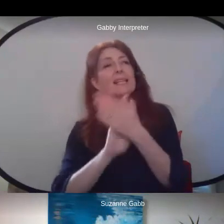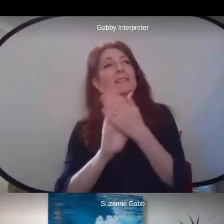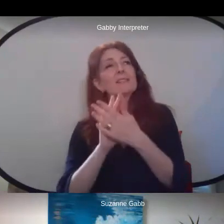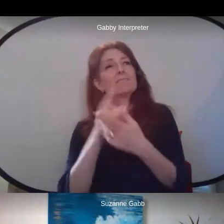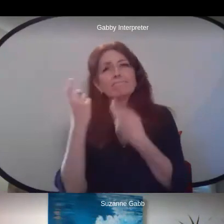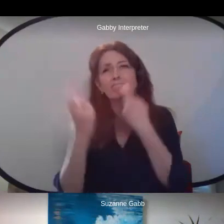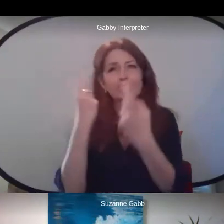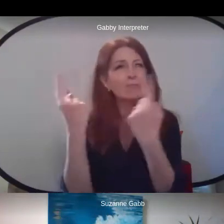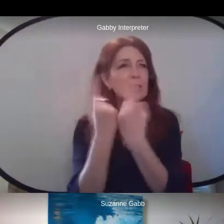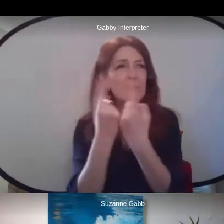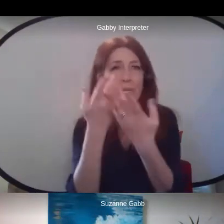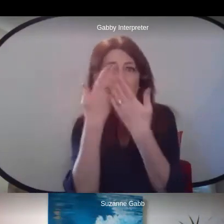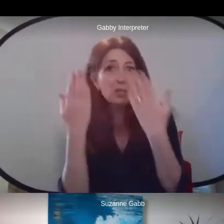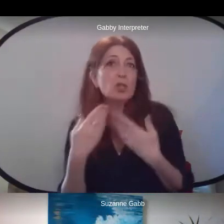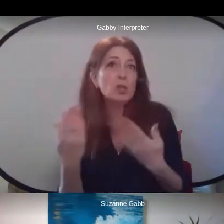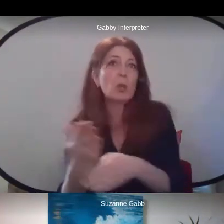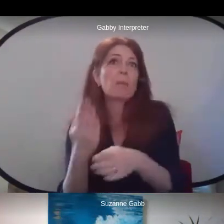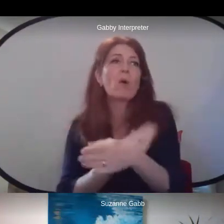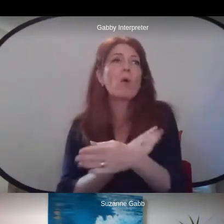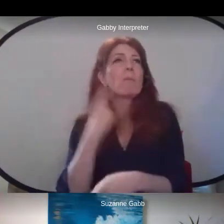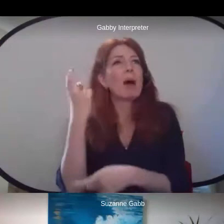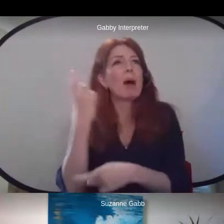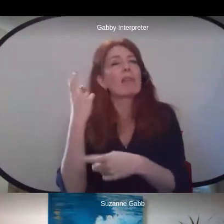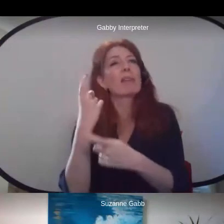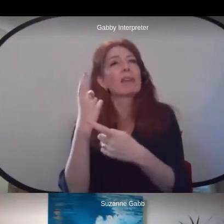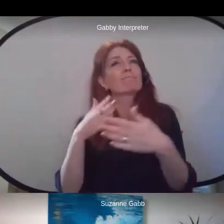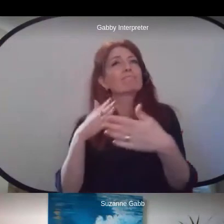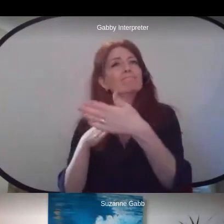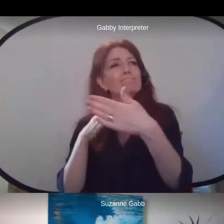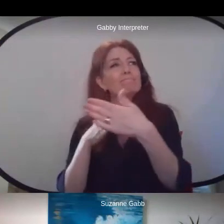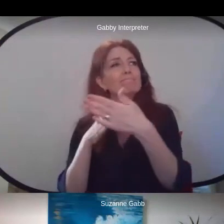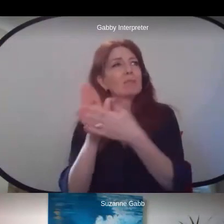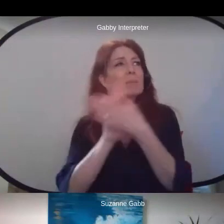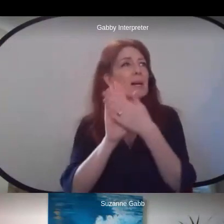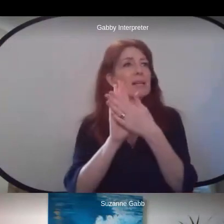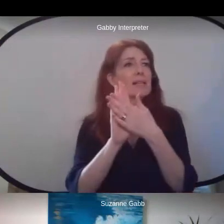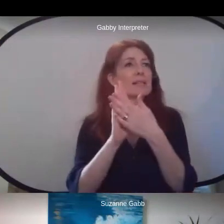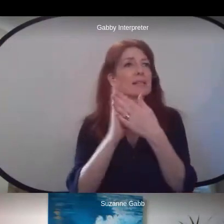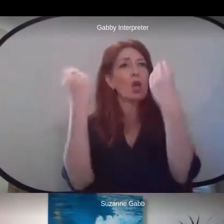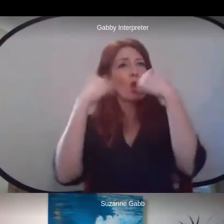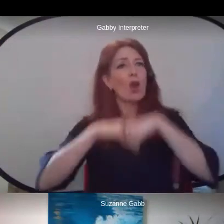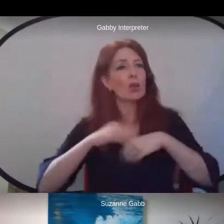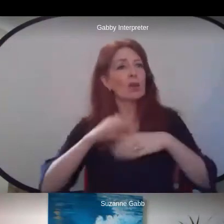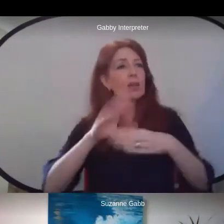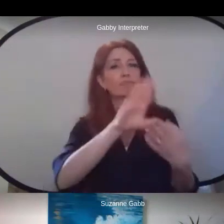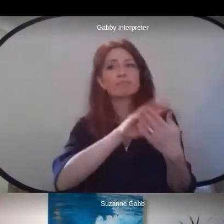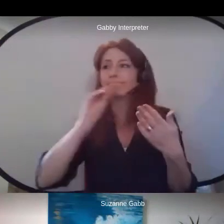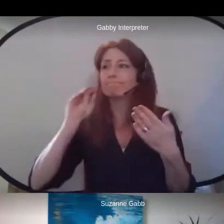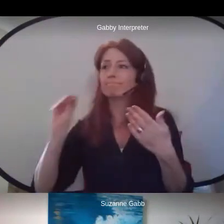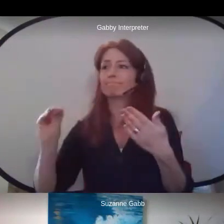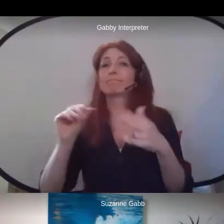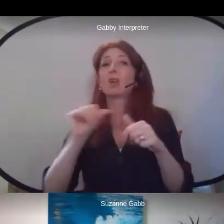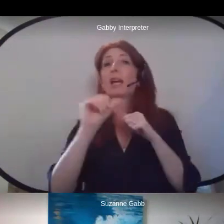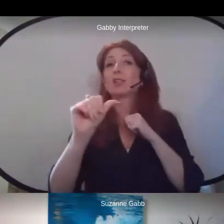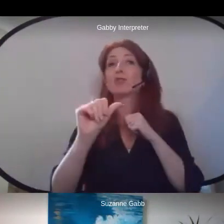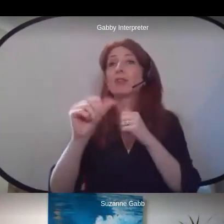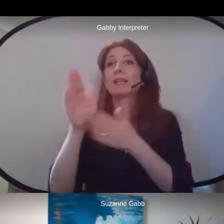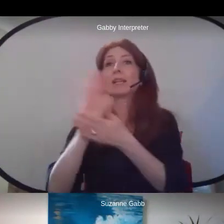think the biggest barrier, and maybe something that can be a transferable learning from industries, you know, to the sports